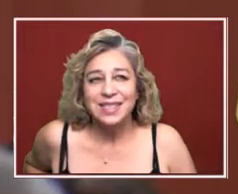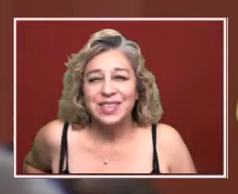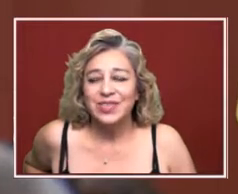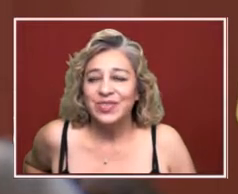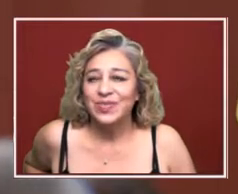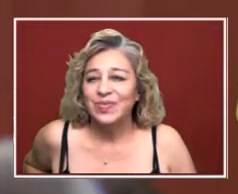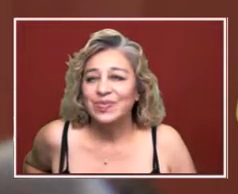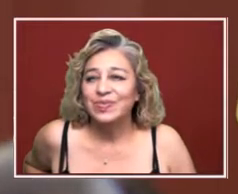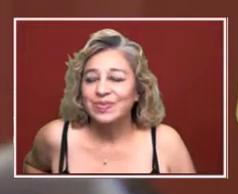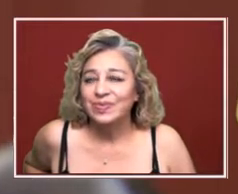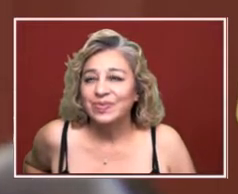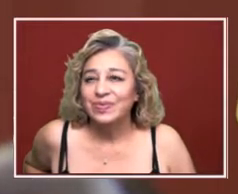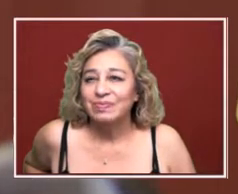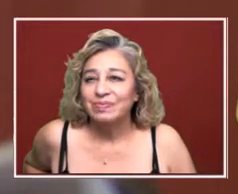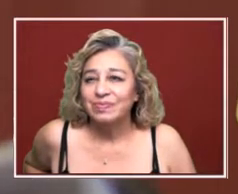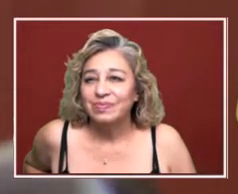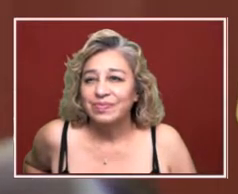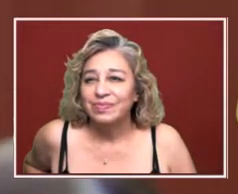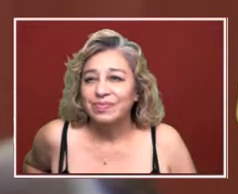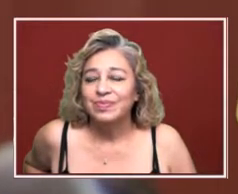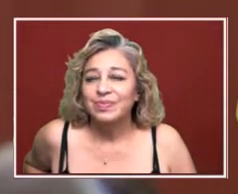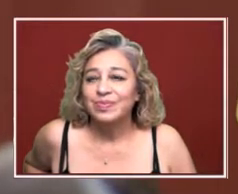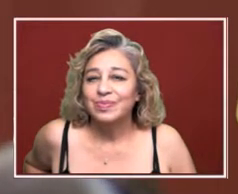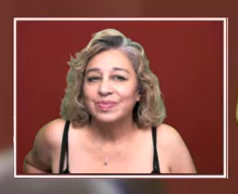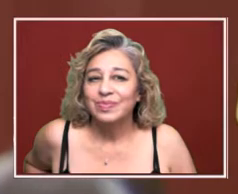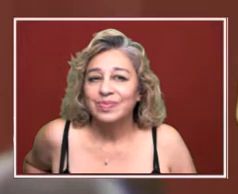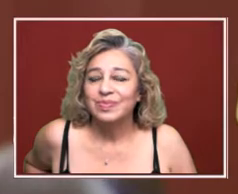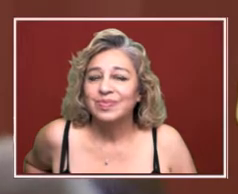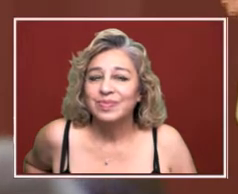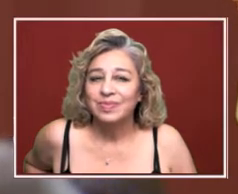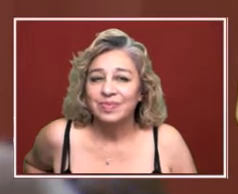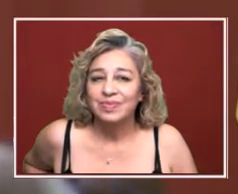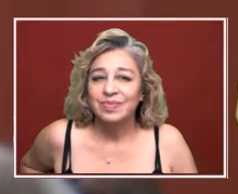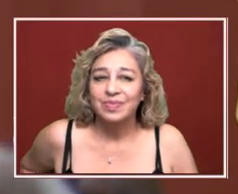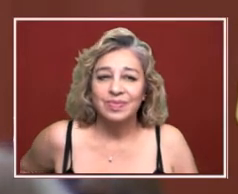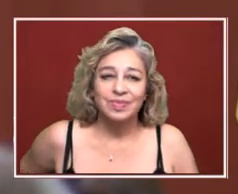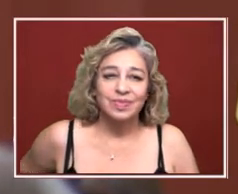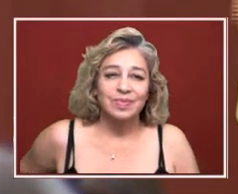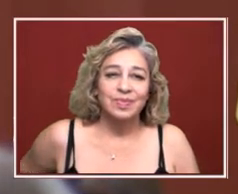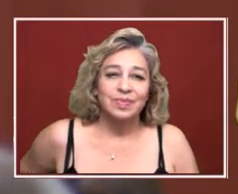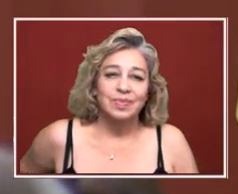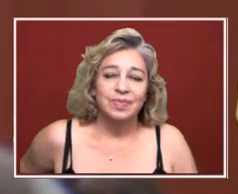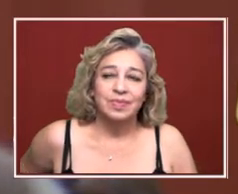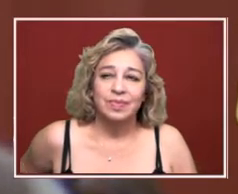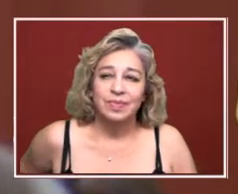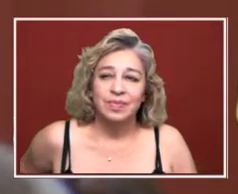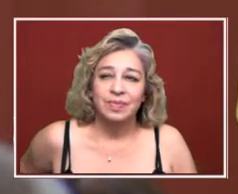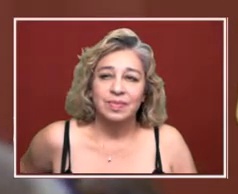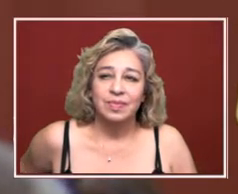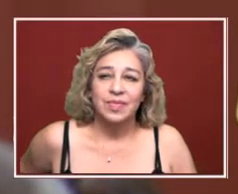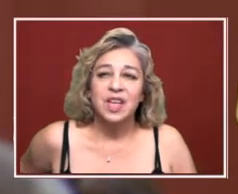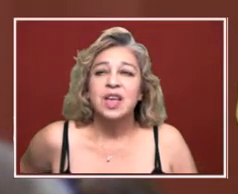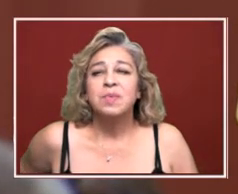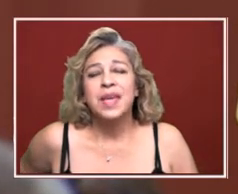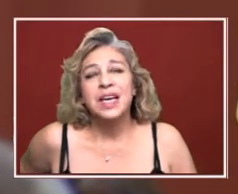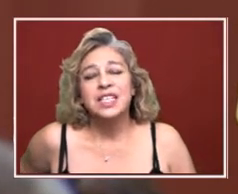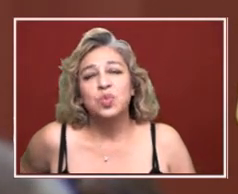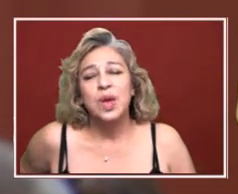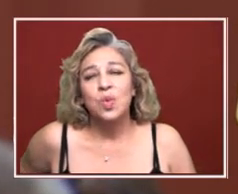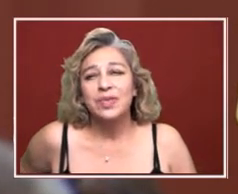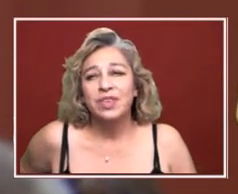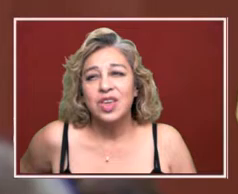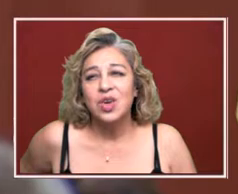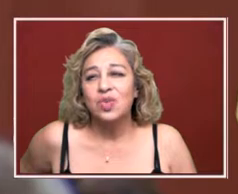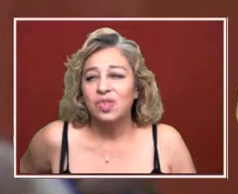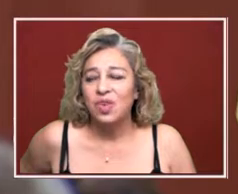businesses. Porque queremos que los jóvenes tengan garantizado el derecho al estudio. Because